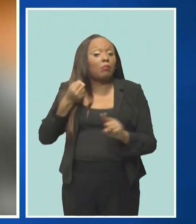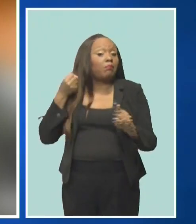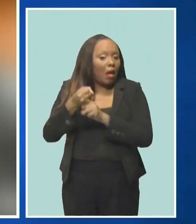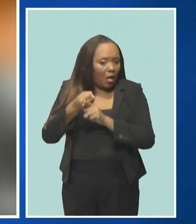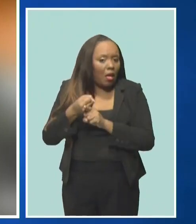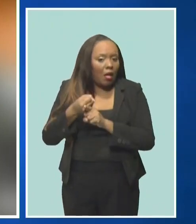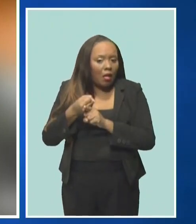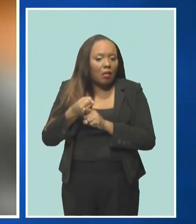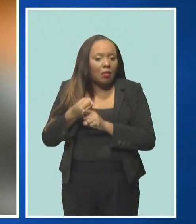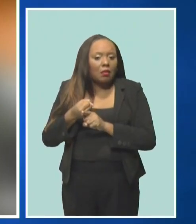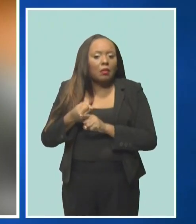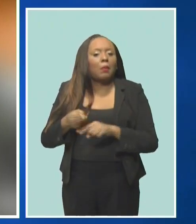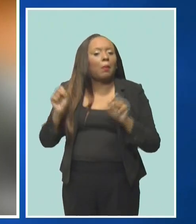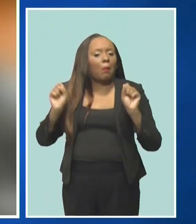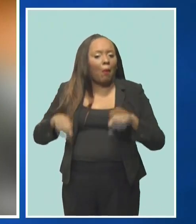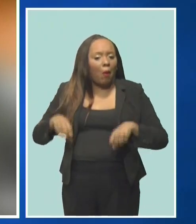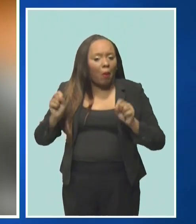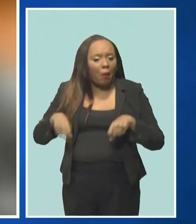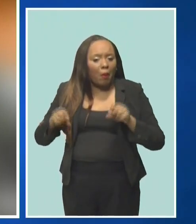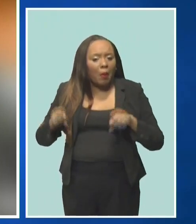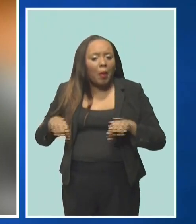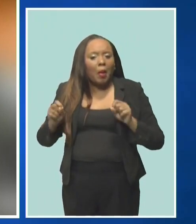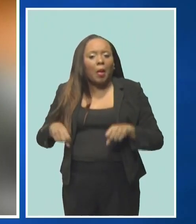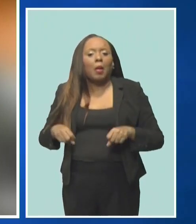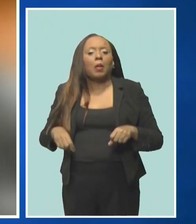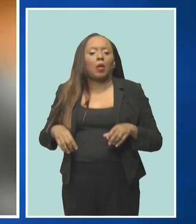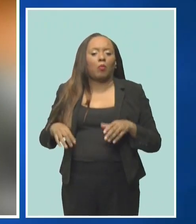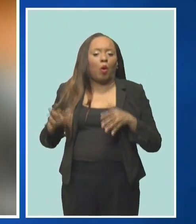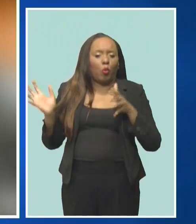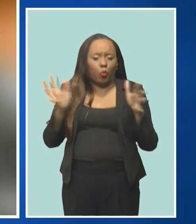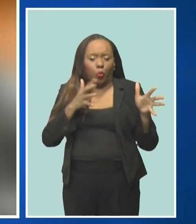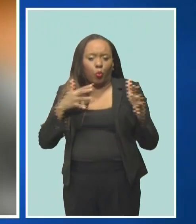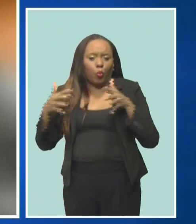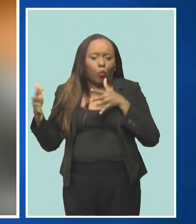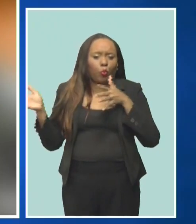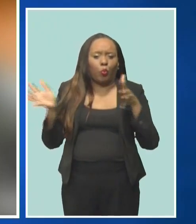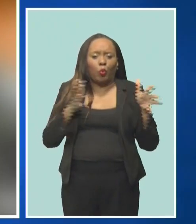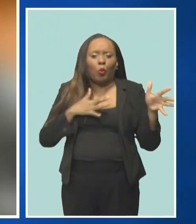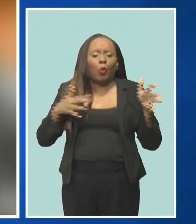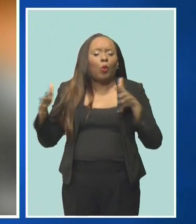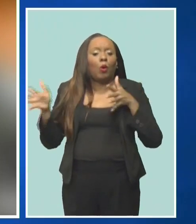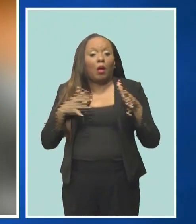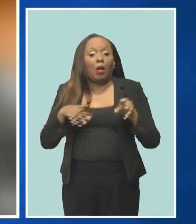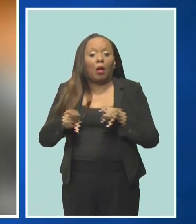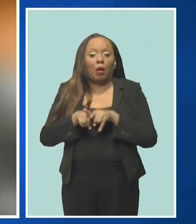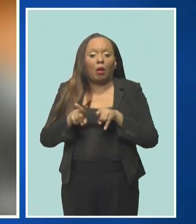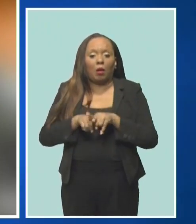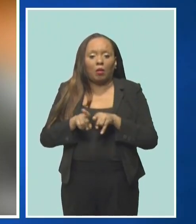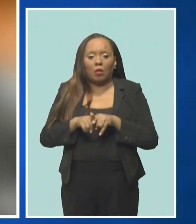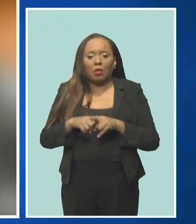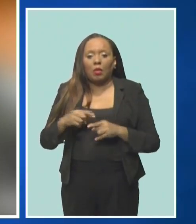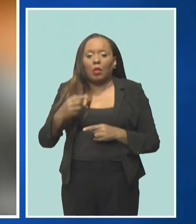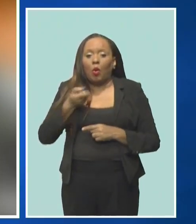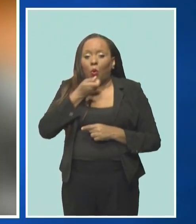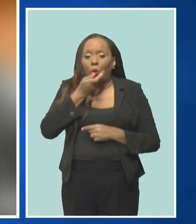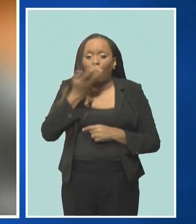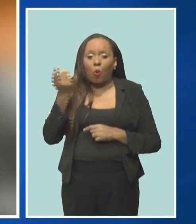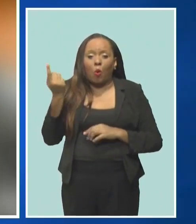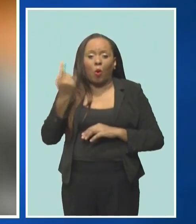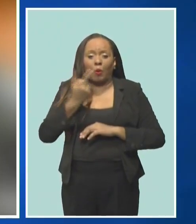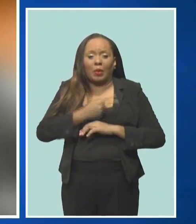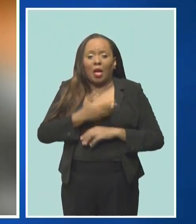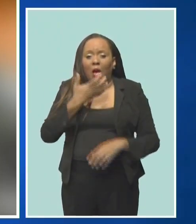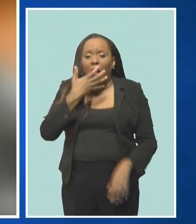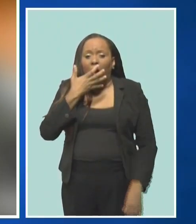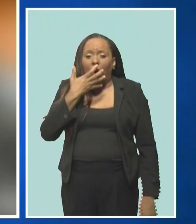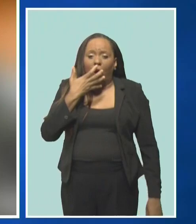expected for the island, the presence of these systems in our region will extend the period of light wind speeds, uncomfortably warm